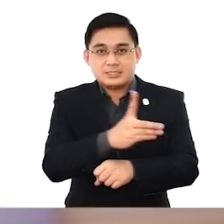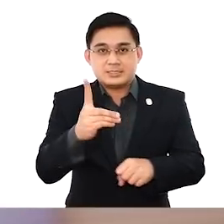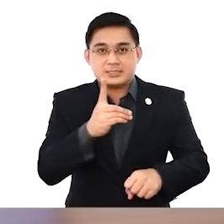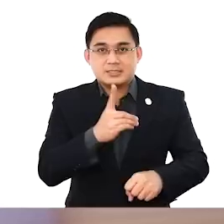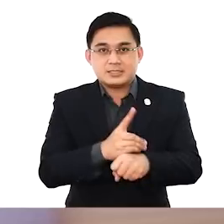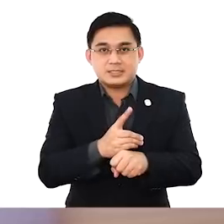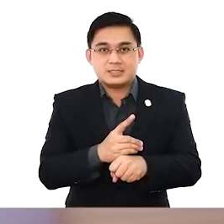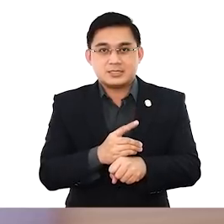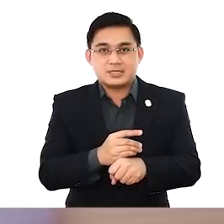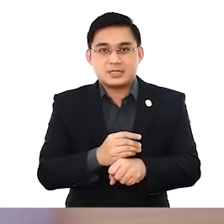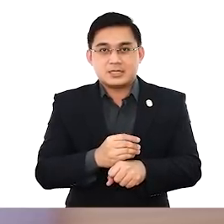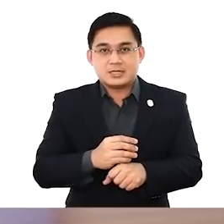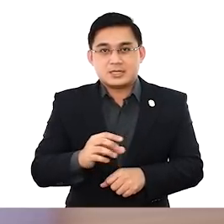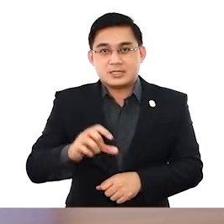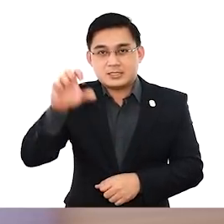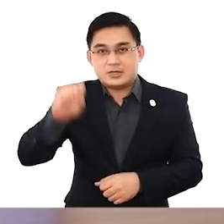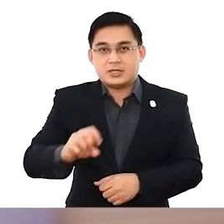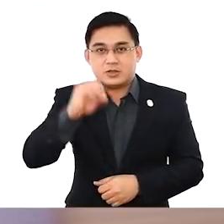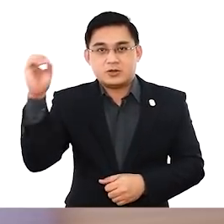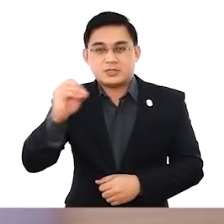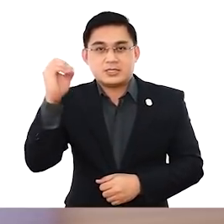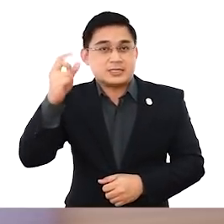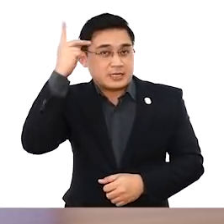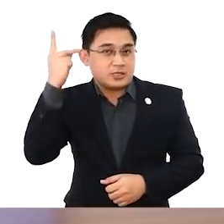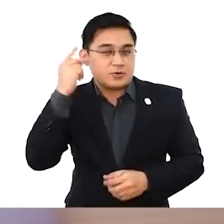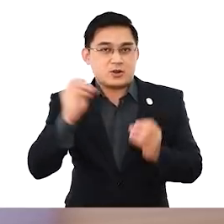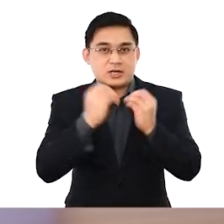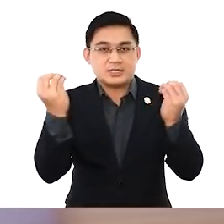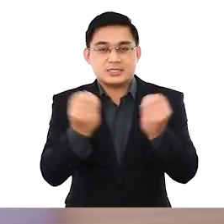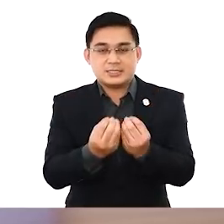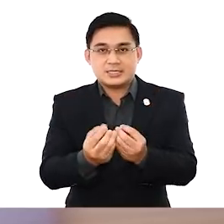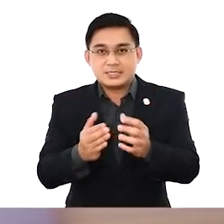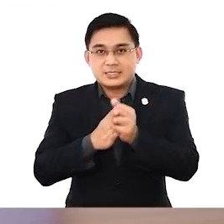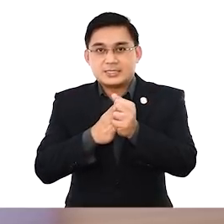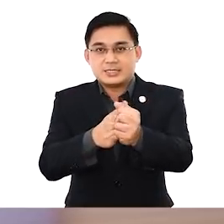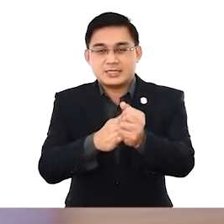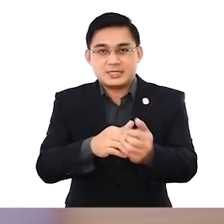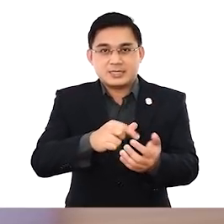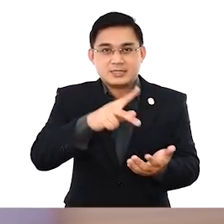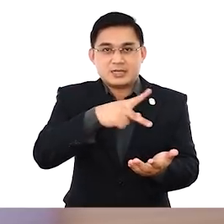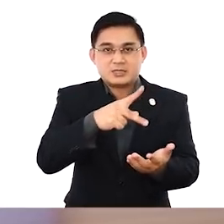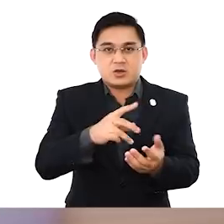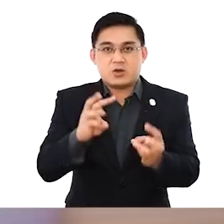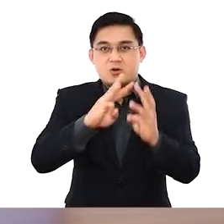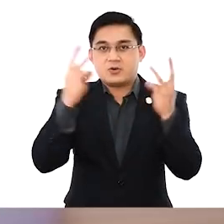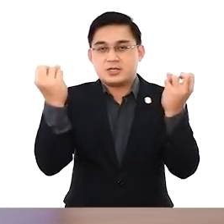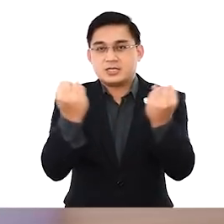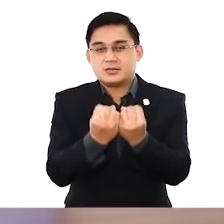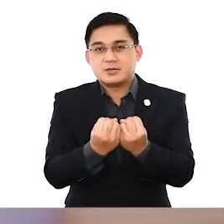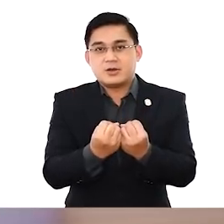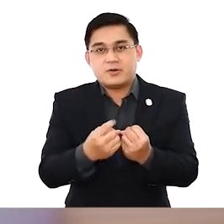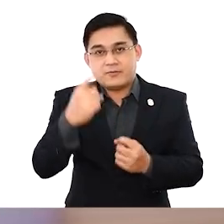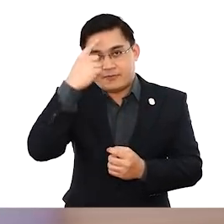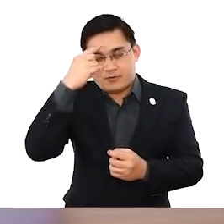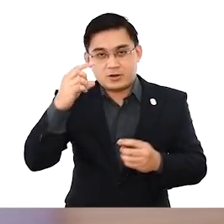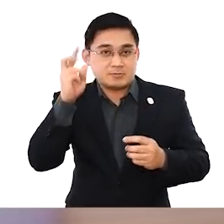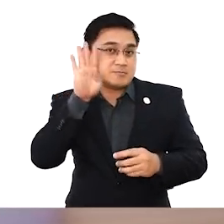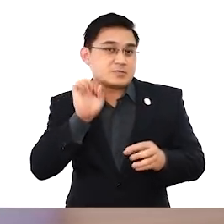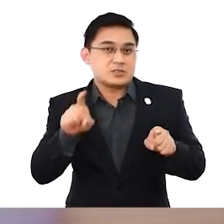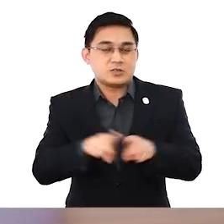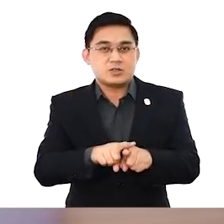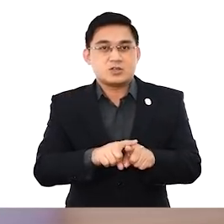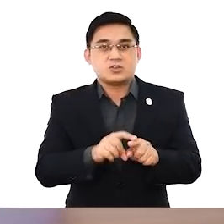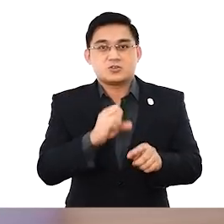In the district of Southern Ontario, the Kadiwa organization spearheaded a dance workshop for the brethren so they